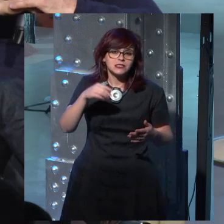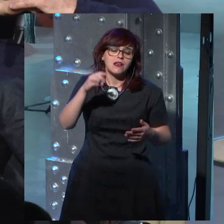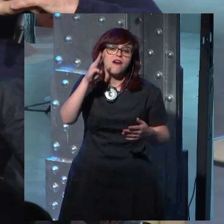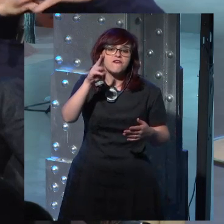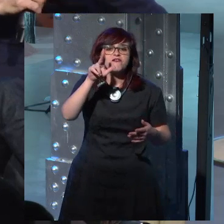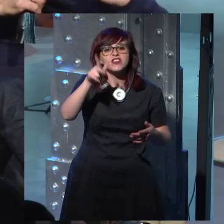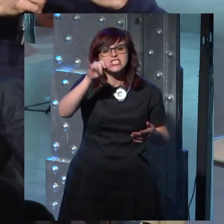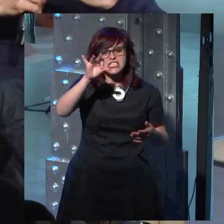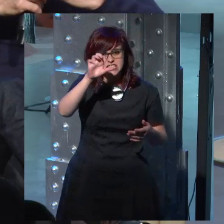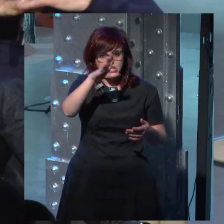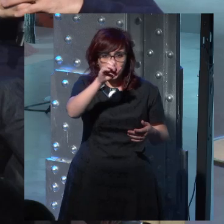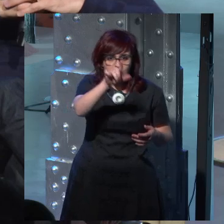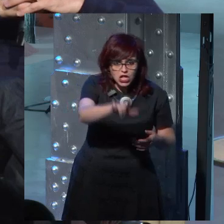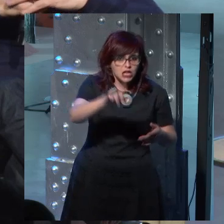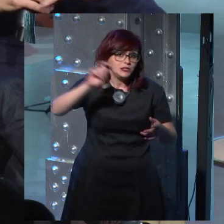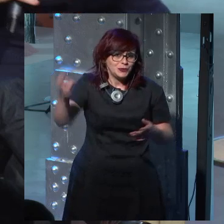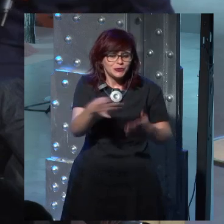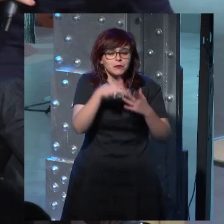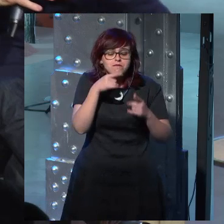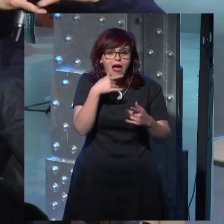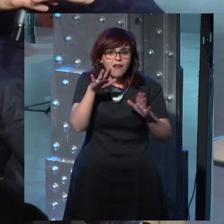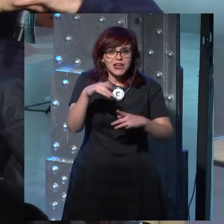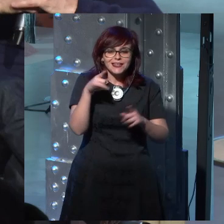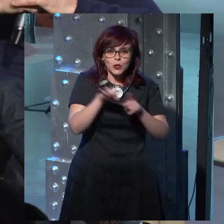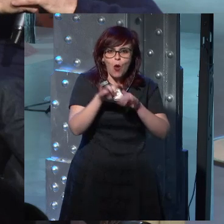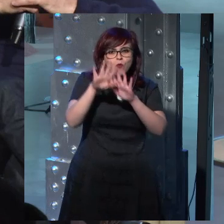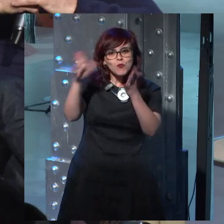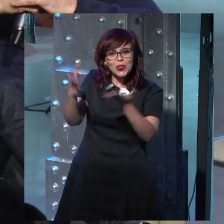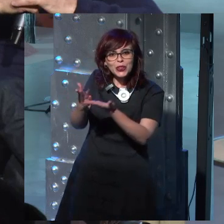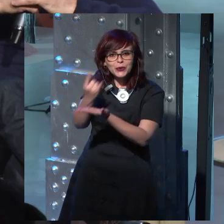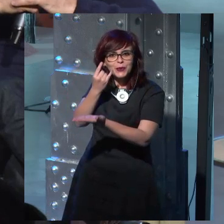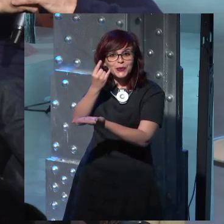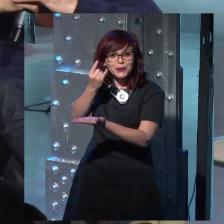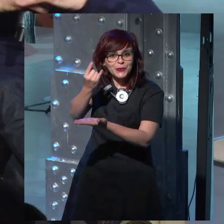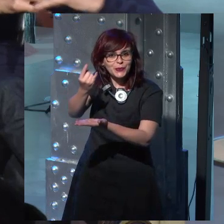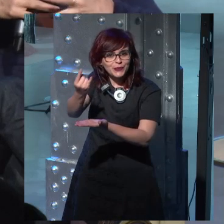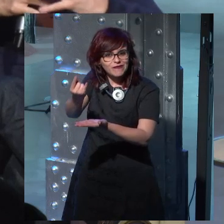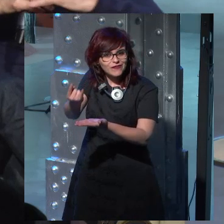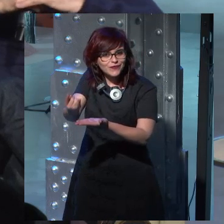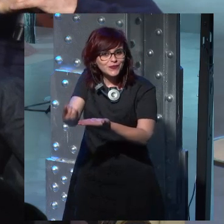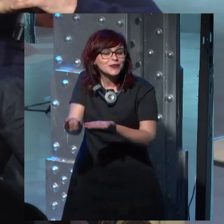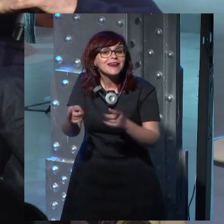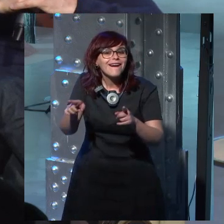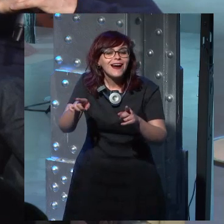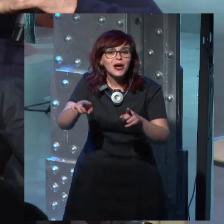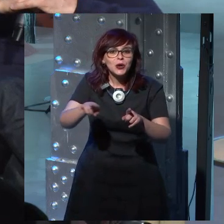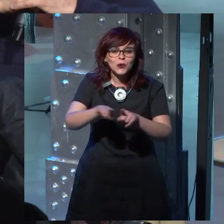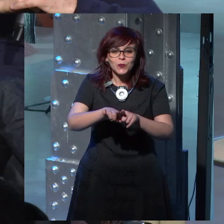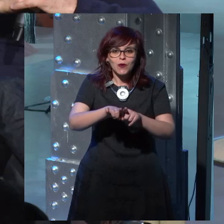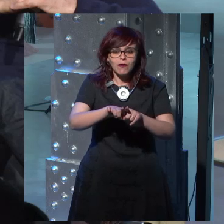I think some of it's inevitable. Our worlds are meant to collide. It was always planned that